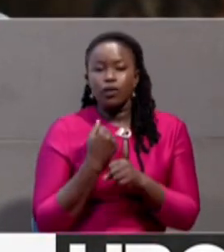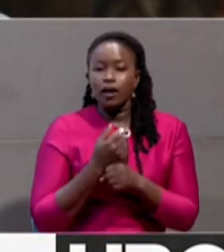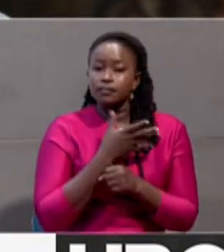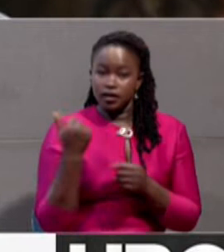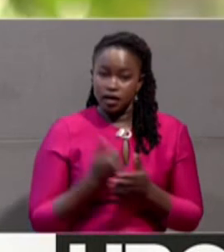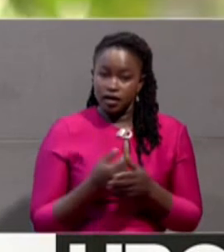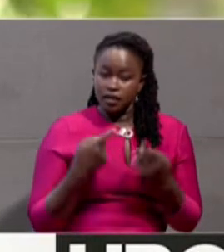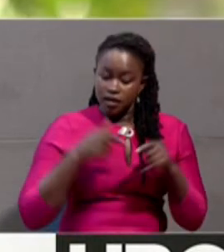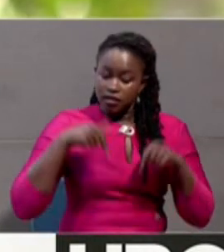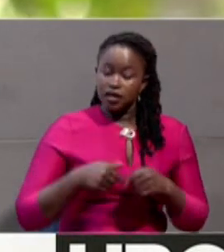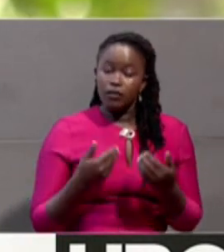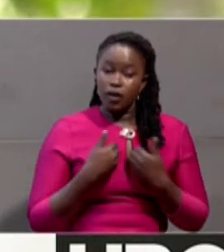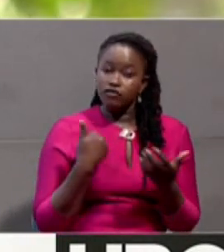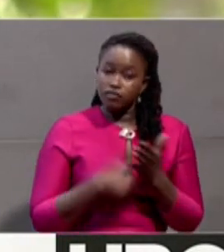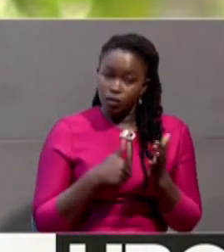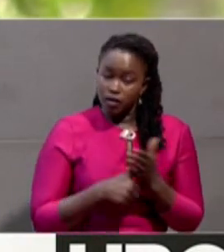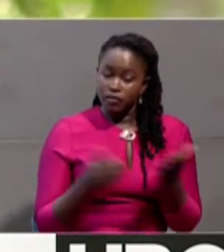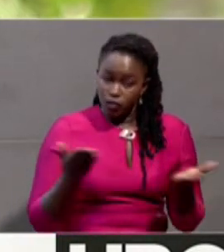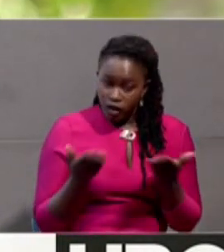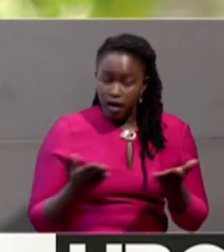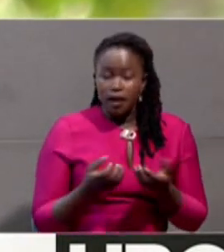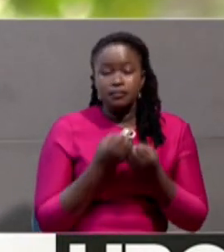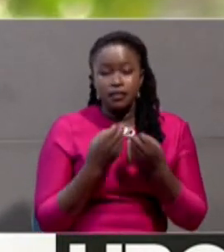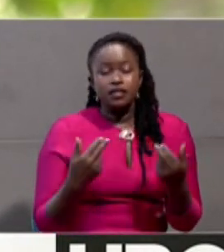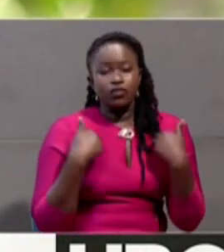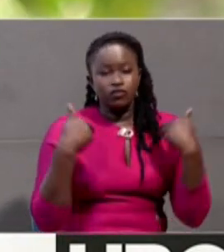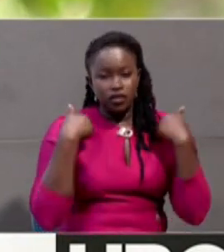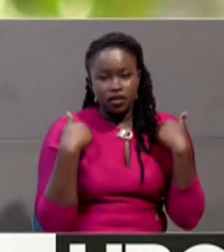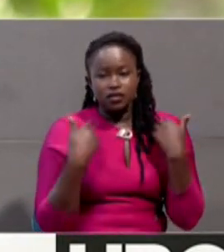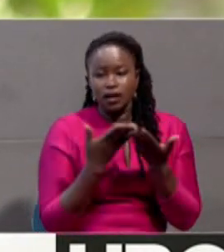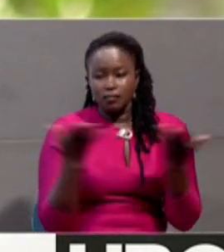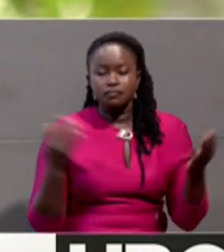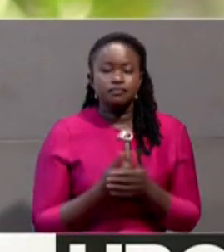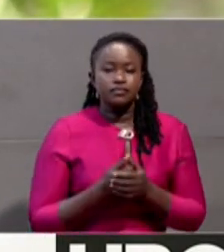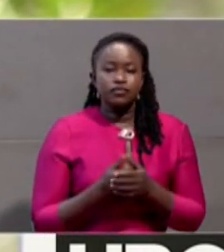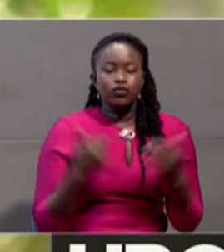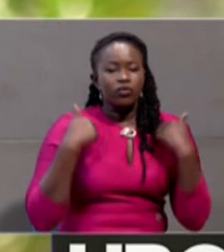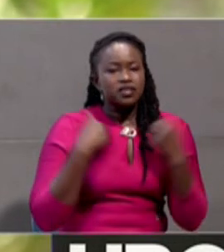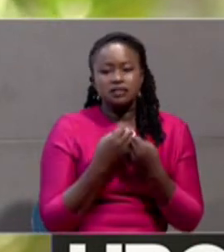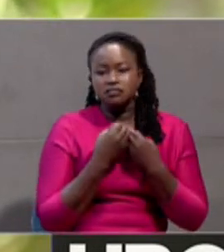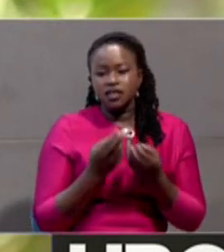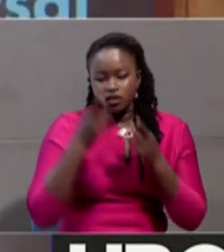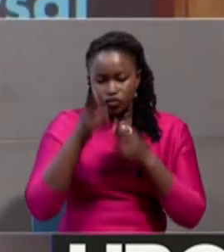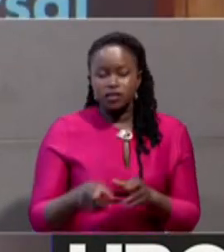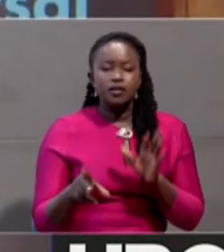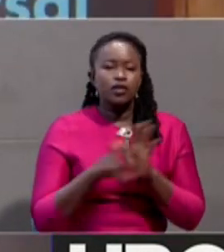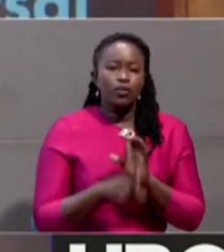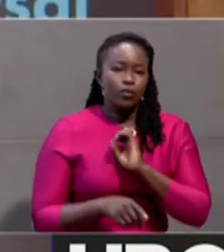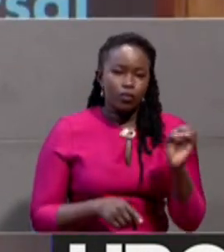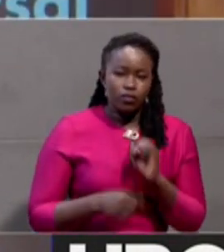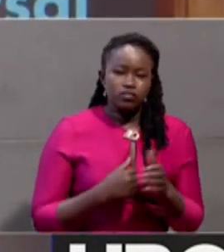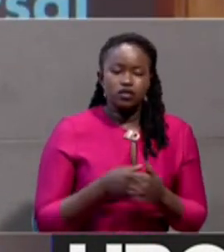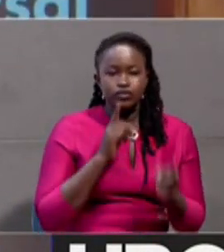that we have is that many officers do not respect the law. While speaking at a